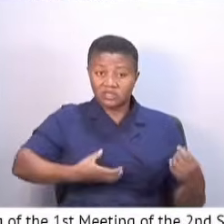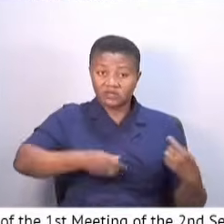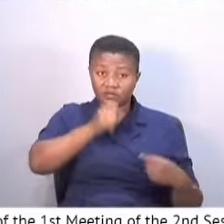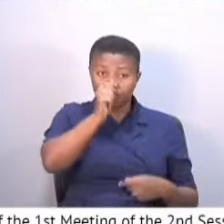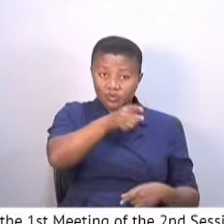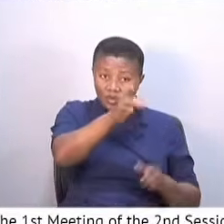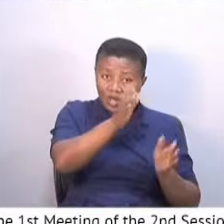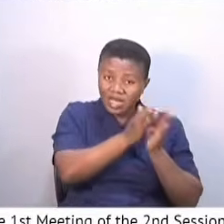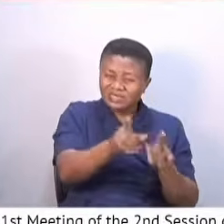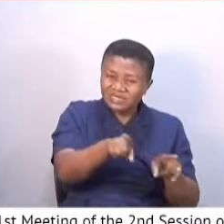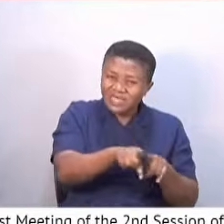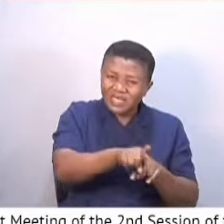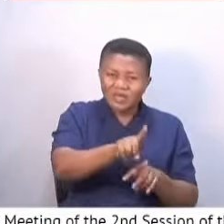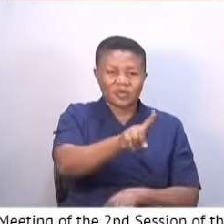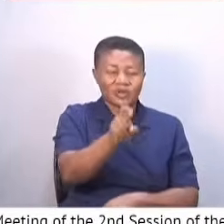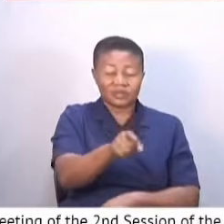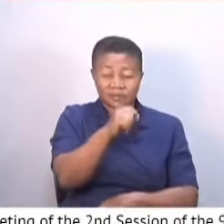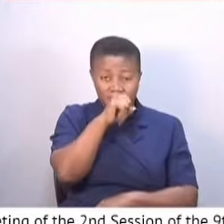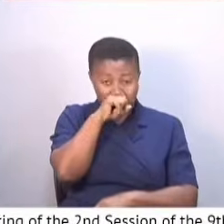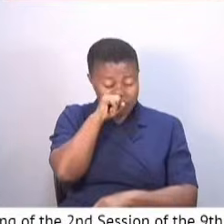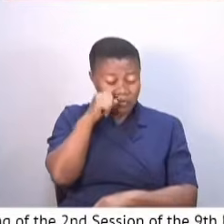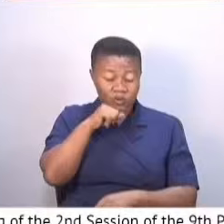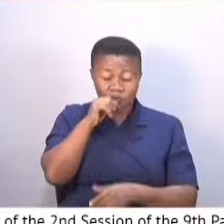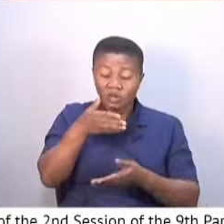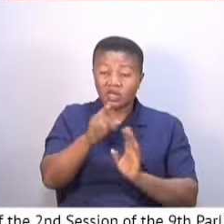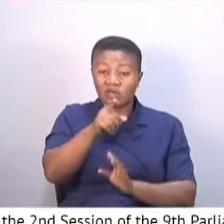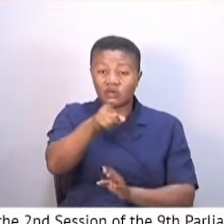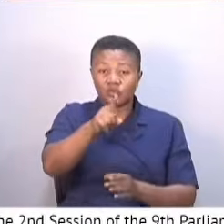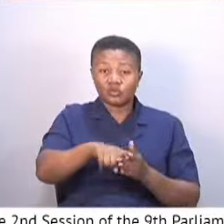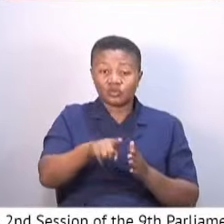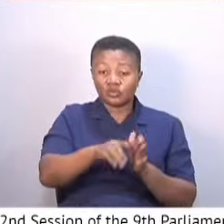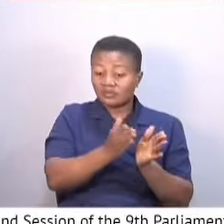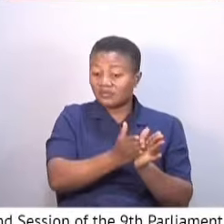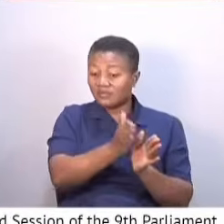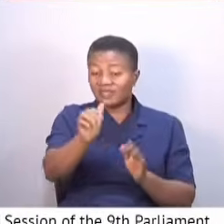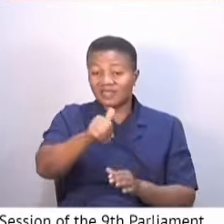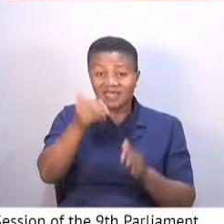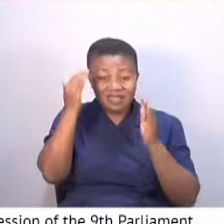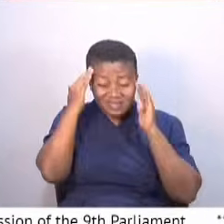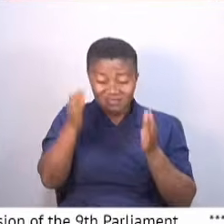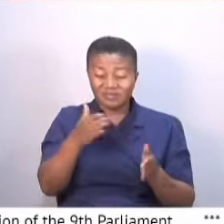questions? So we will not allow you to divert any attention. You